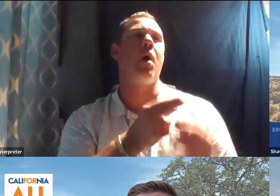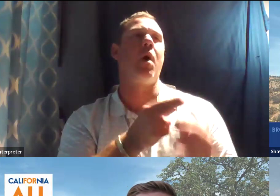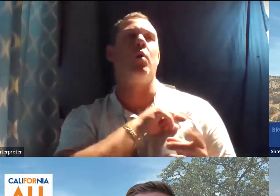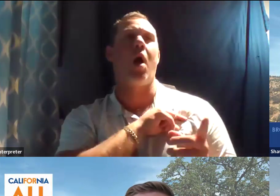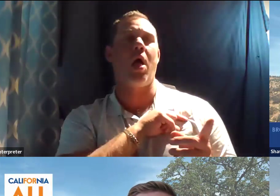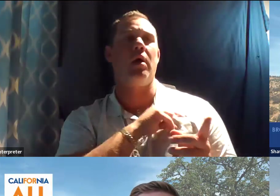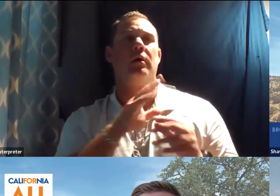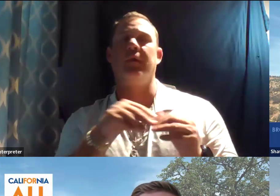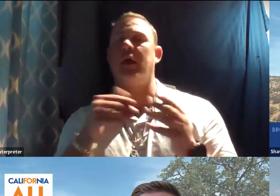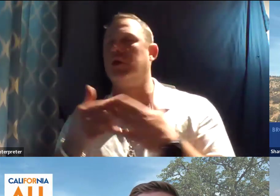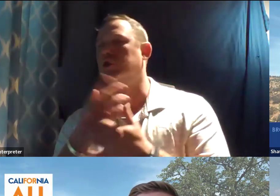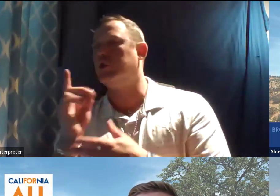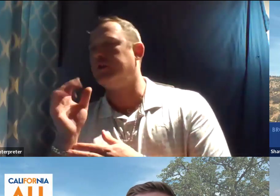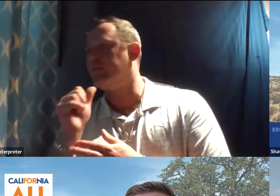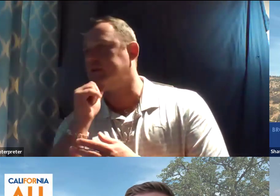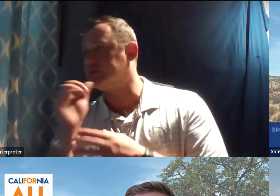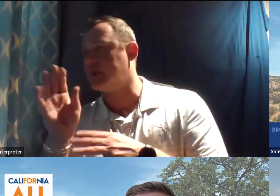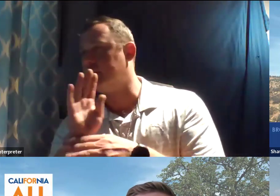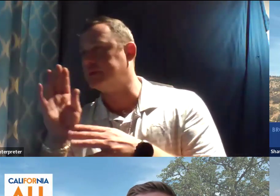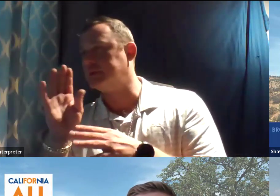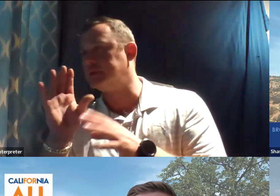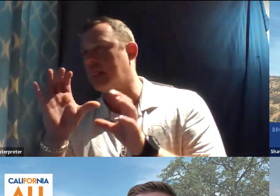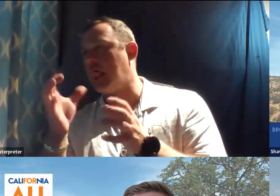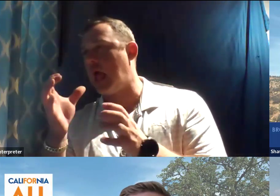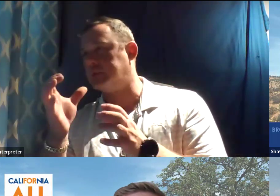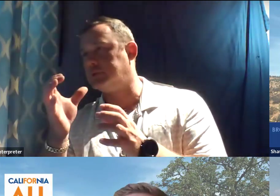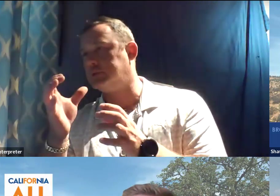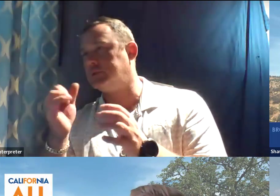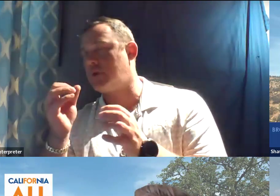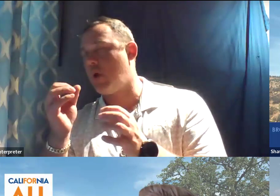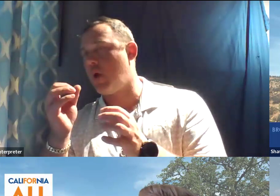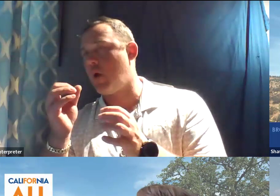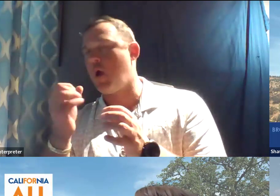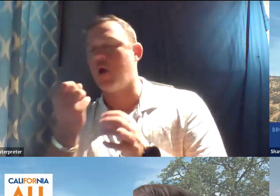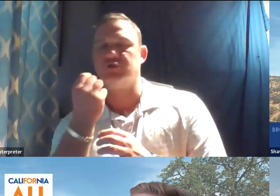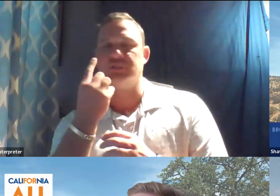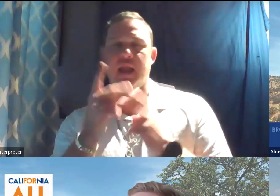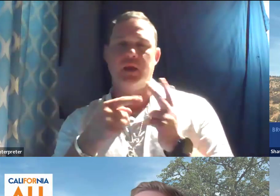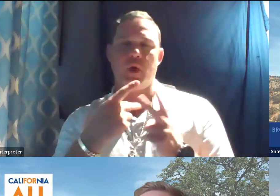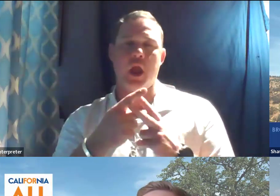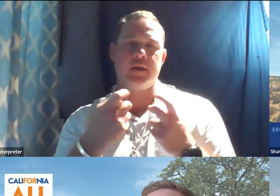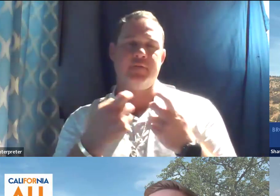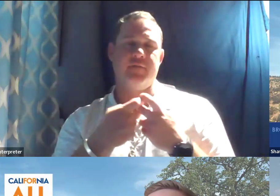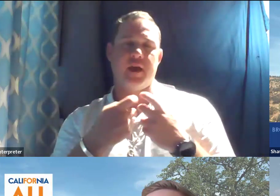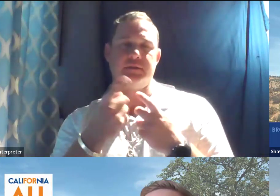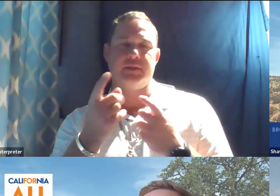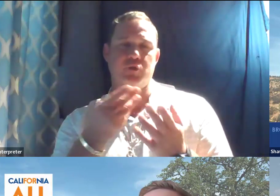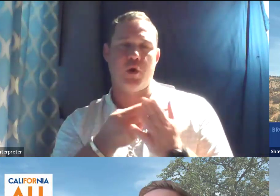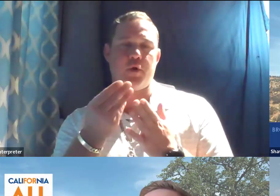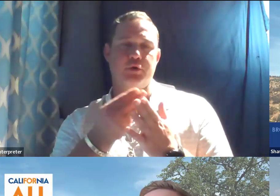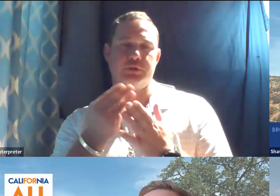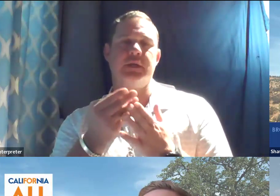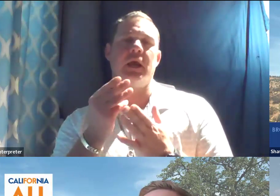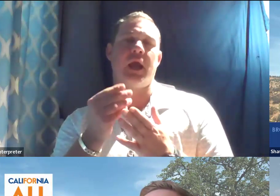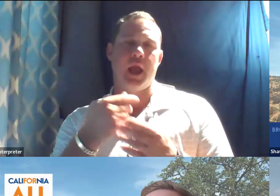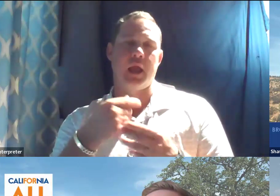perhaps a new device that's not a business class. So I would say just understanding what types of devices that you guys are purchasing and